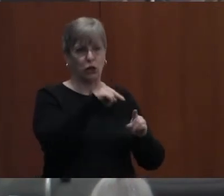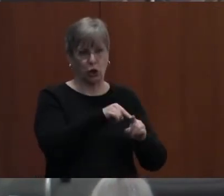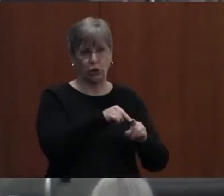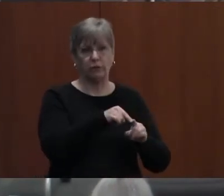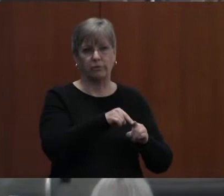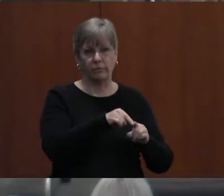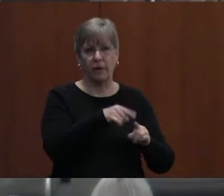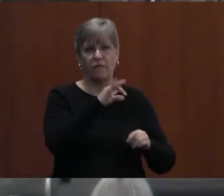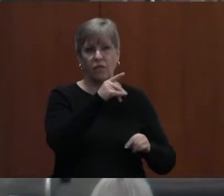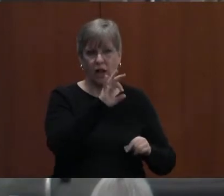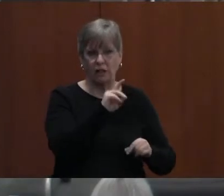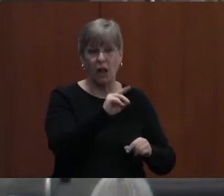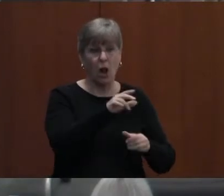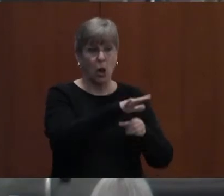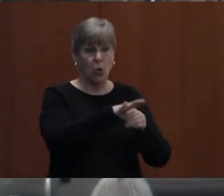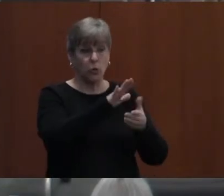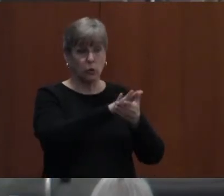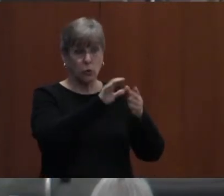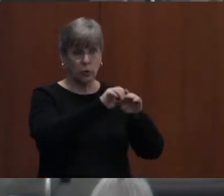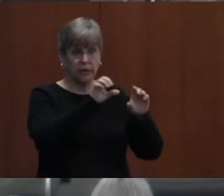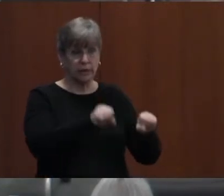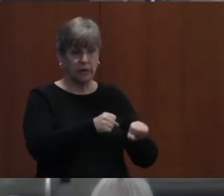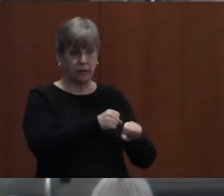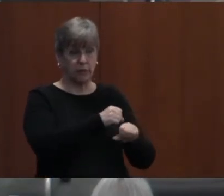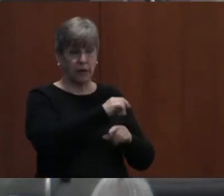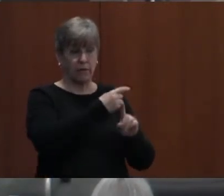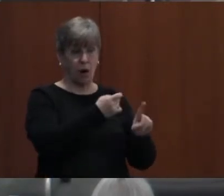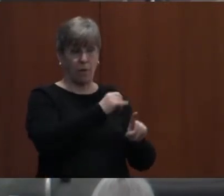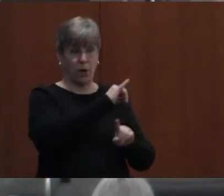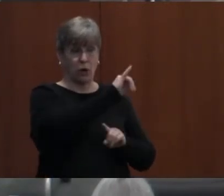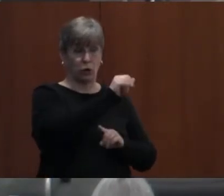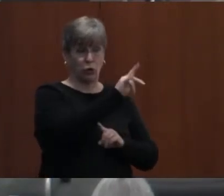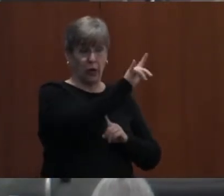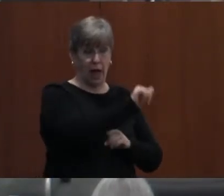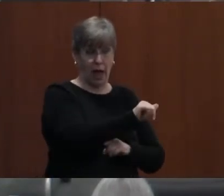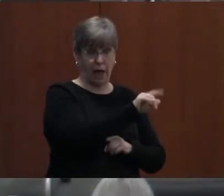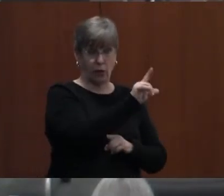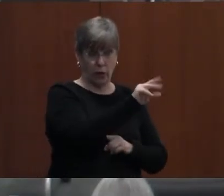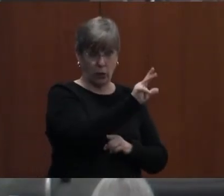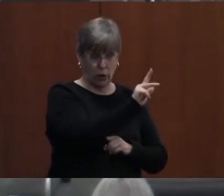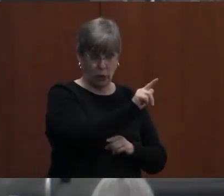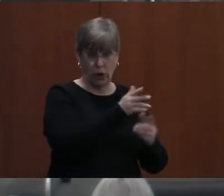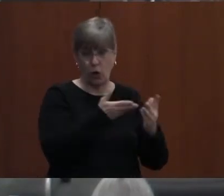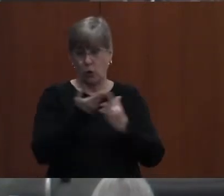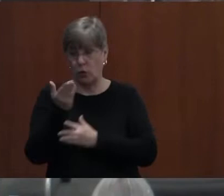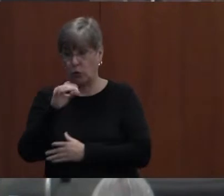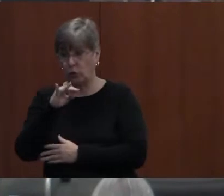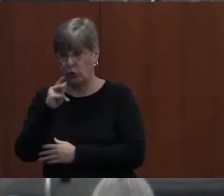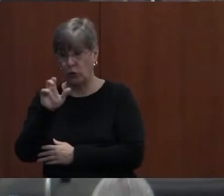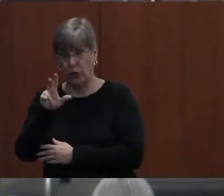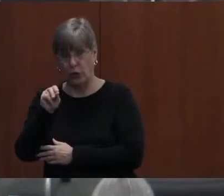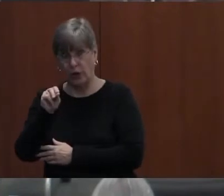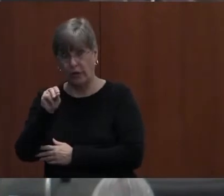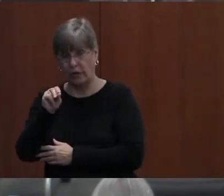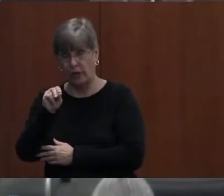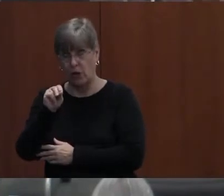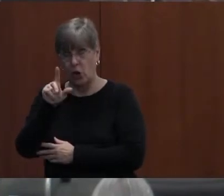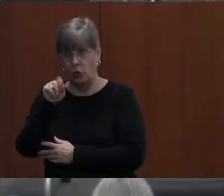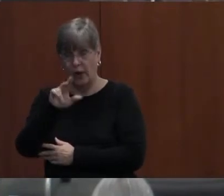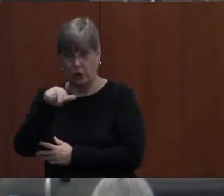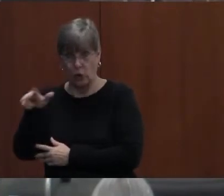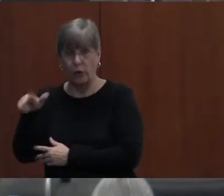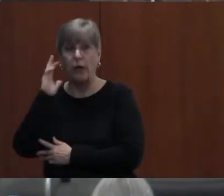fund, local school systems from July 2023 through June 30th,